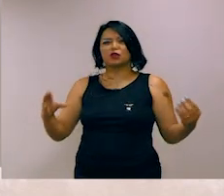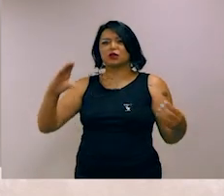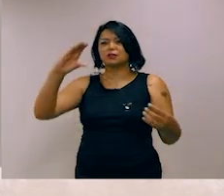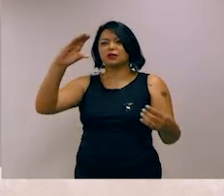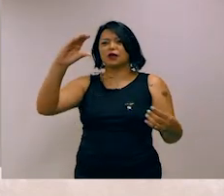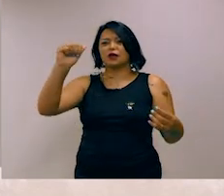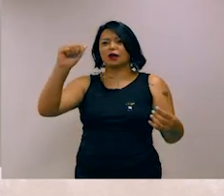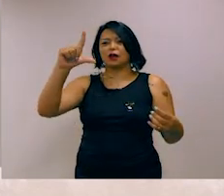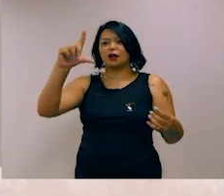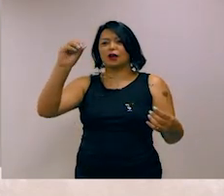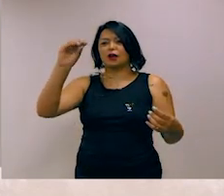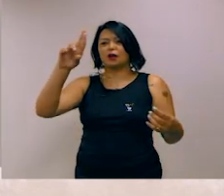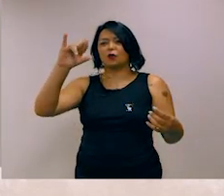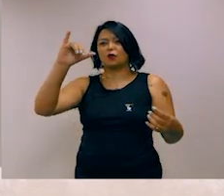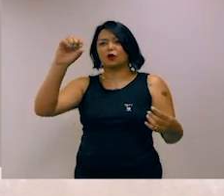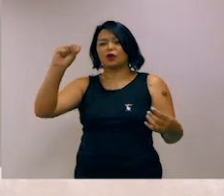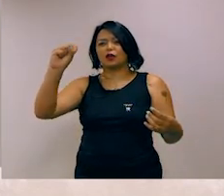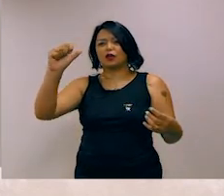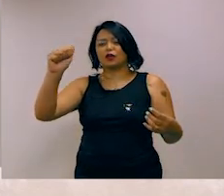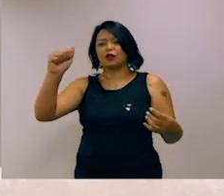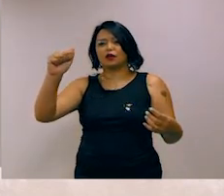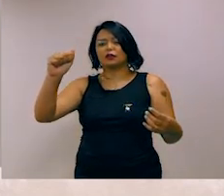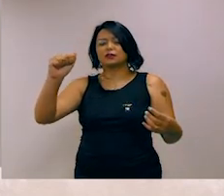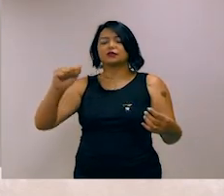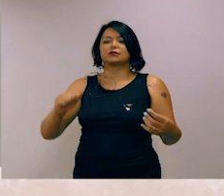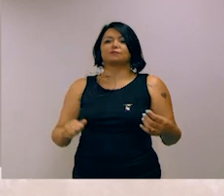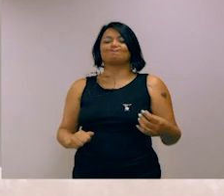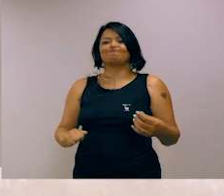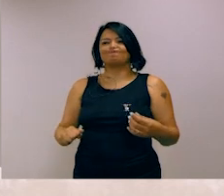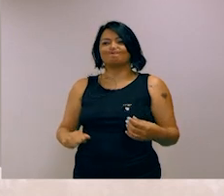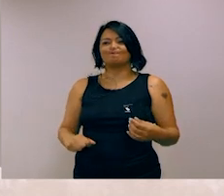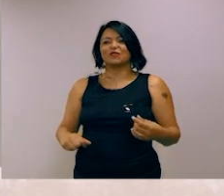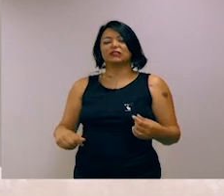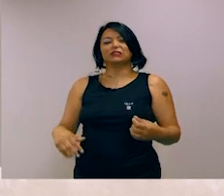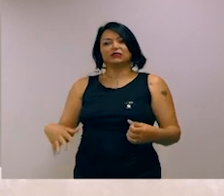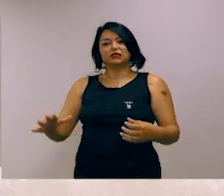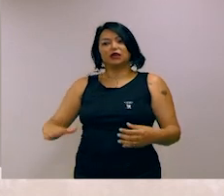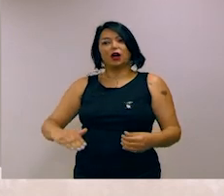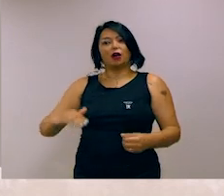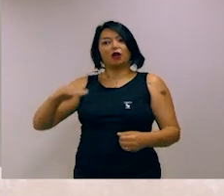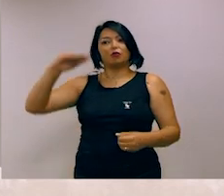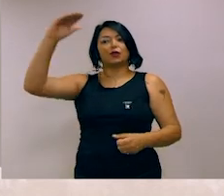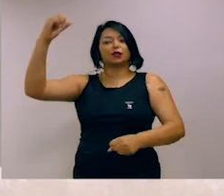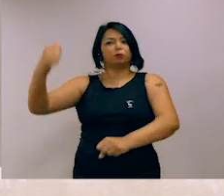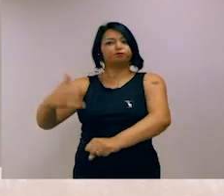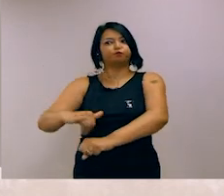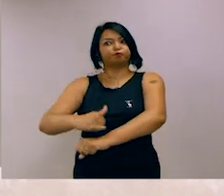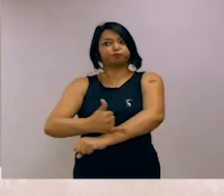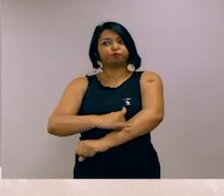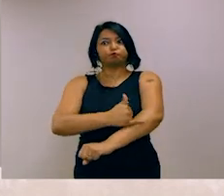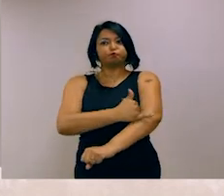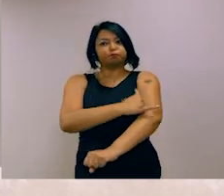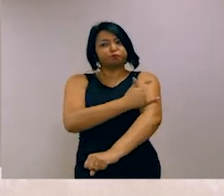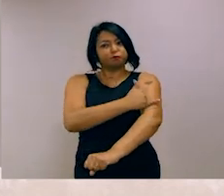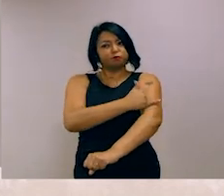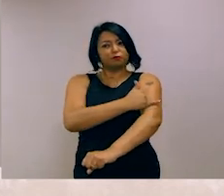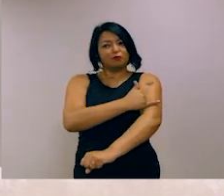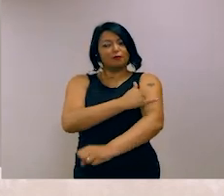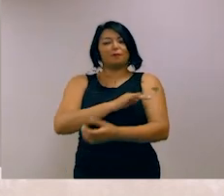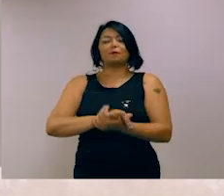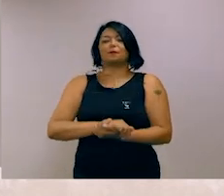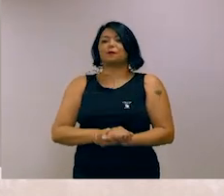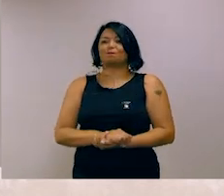makes sense. Now, for the sake of the example, let's say we also find that fast food actually doesn't